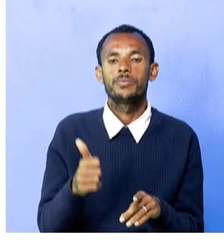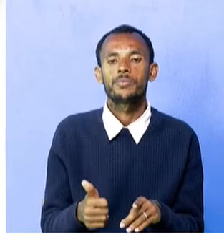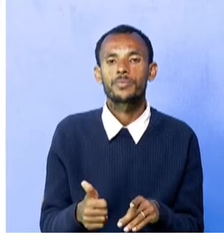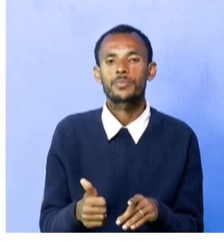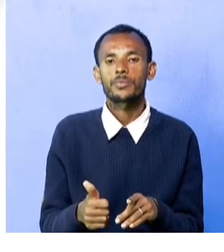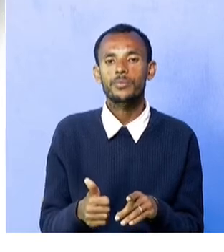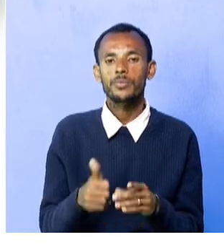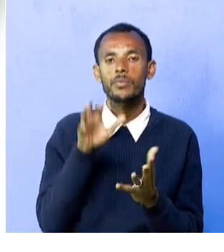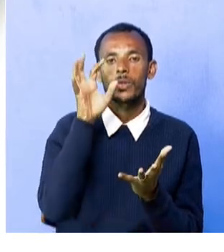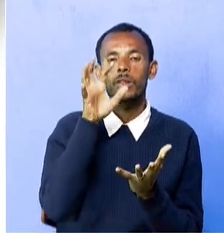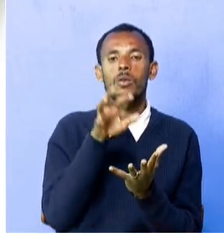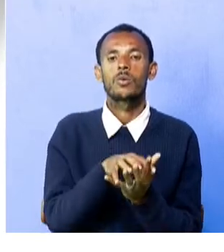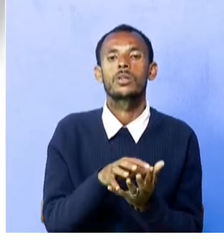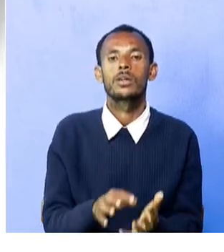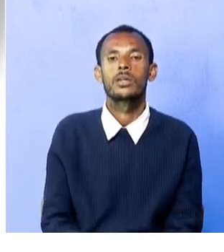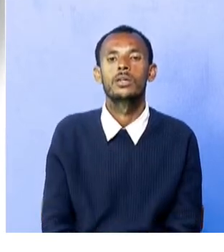contain